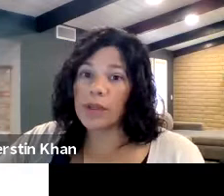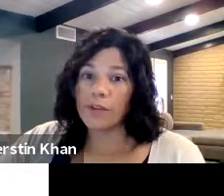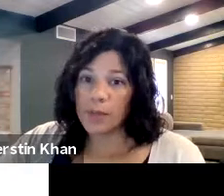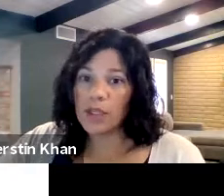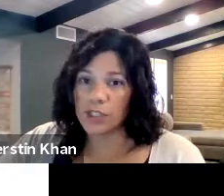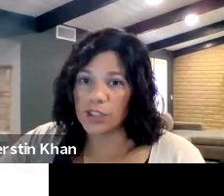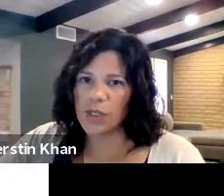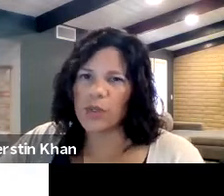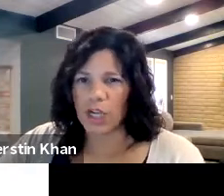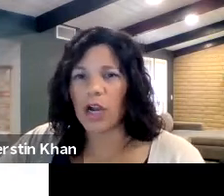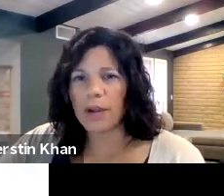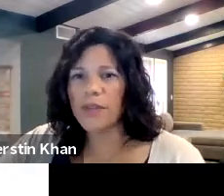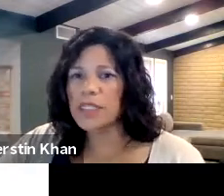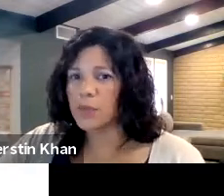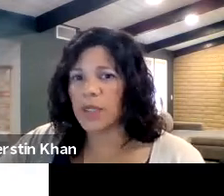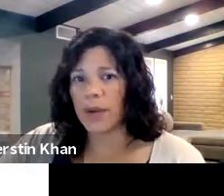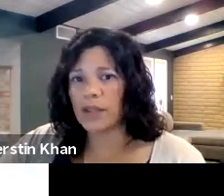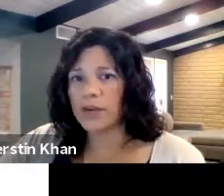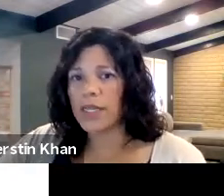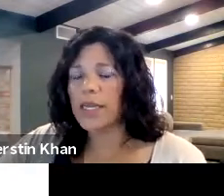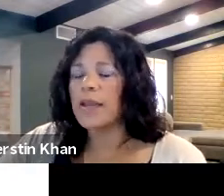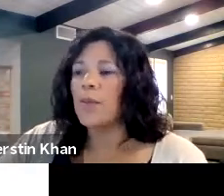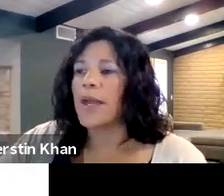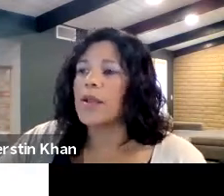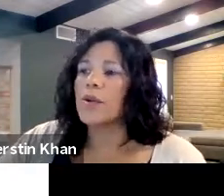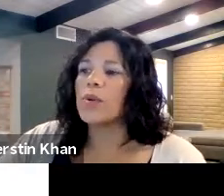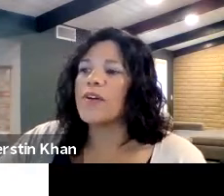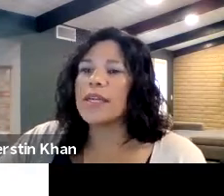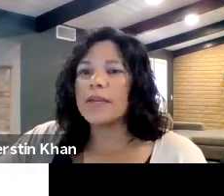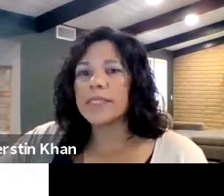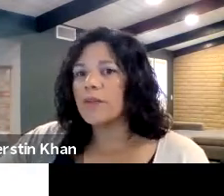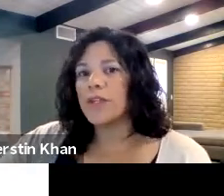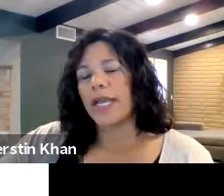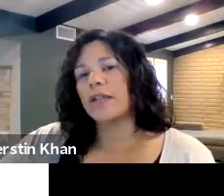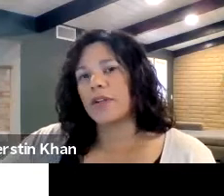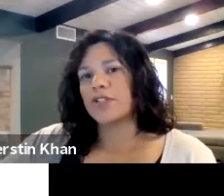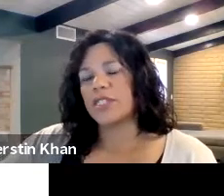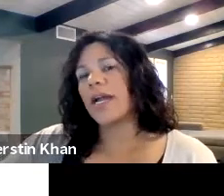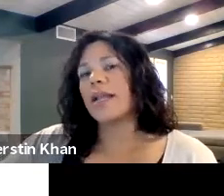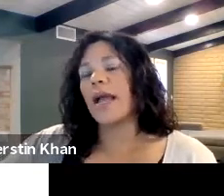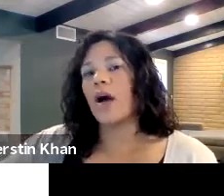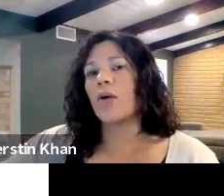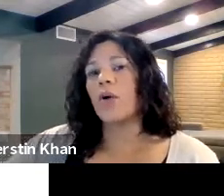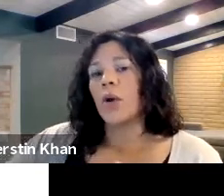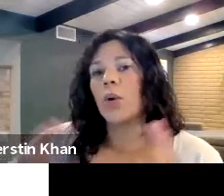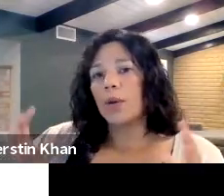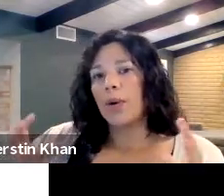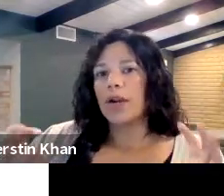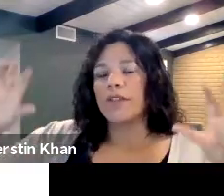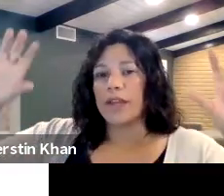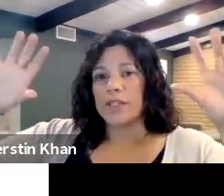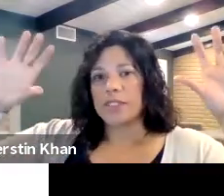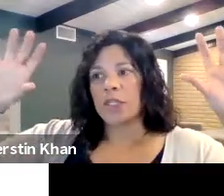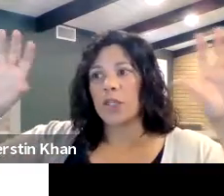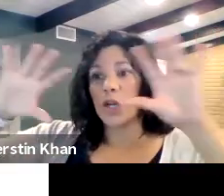should be really familiar to you. Like, we talk about these pretty regularly, but we felt like it was helpful to kind of understand how we're a